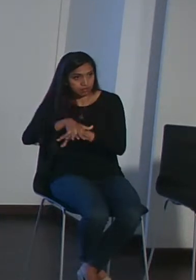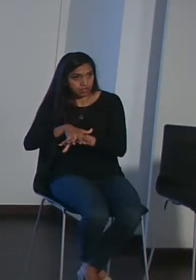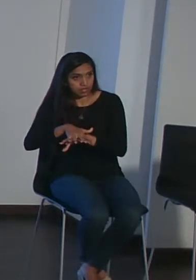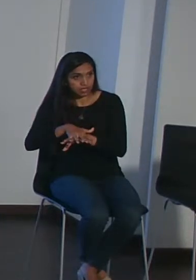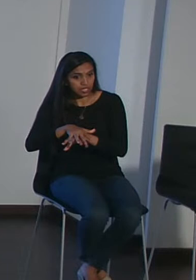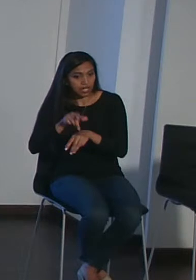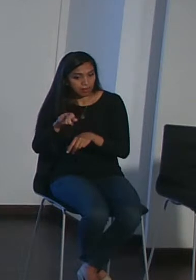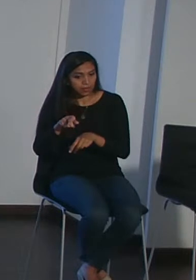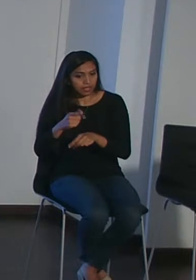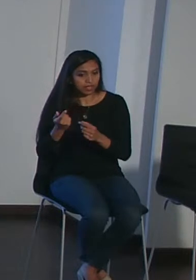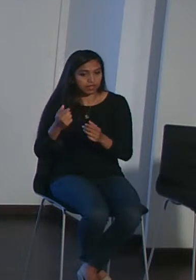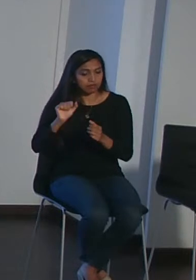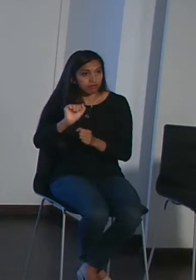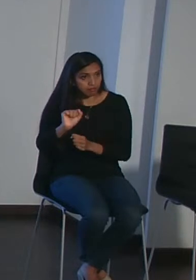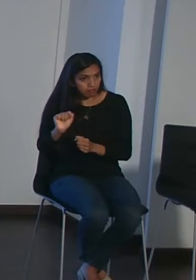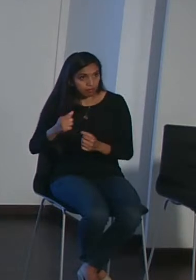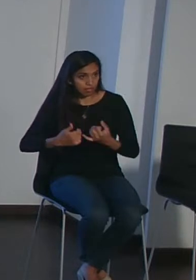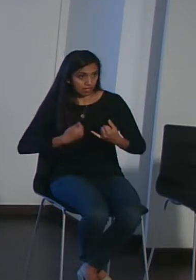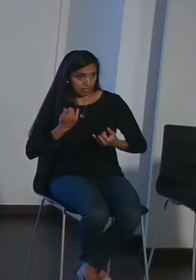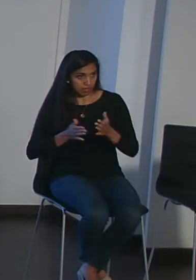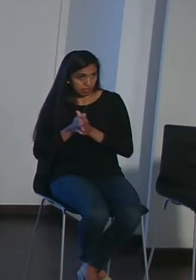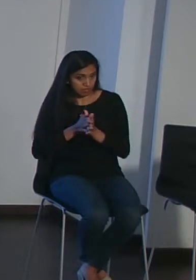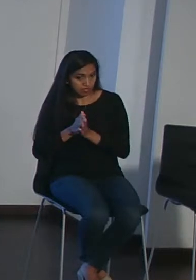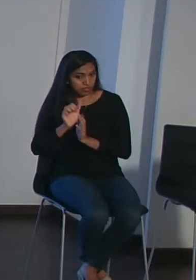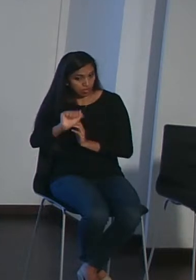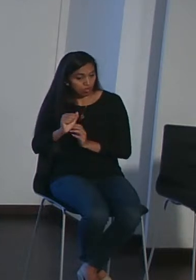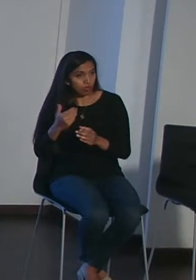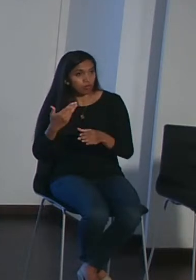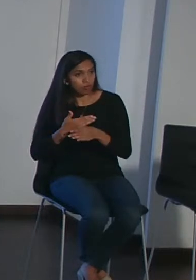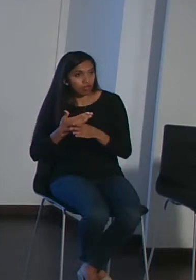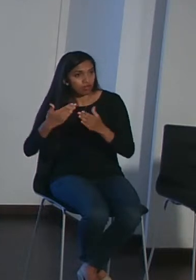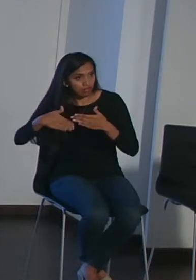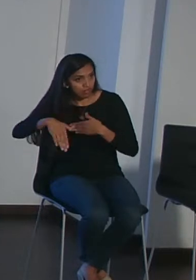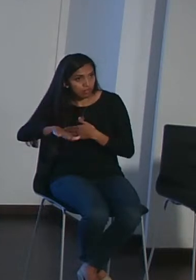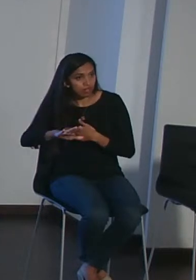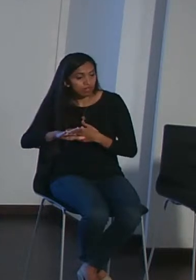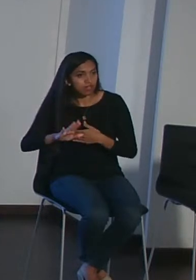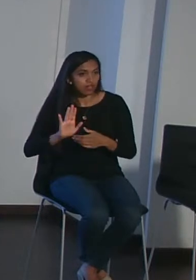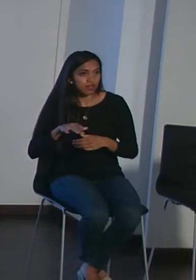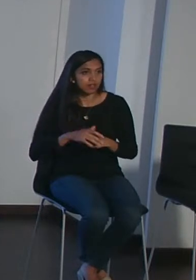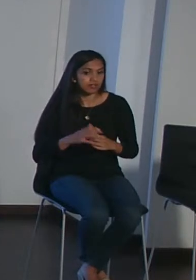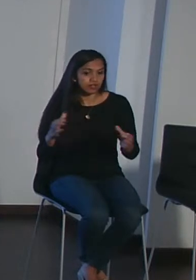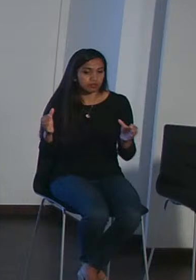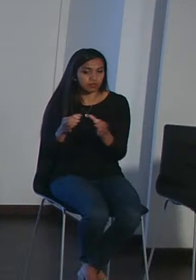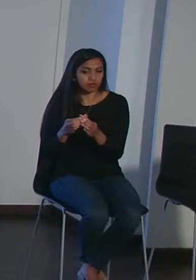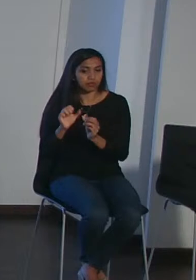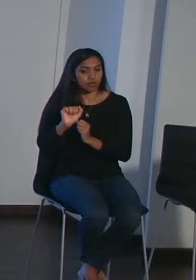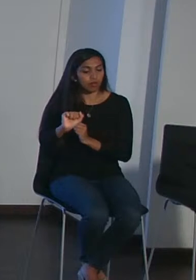just end up working through beyond just a floor plan, but also with the history of the space, perhaps.